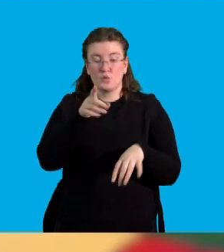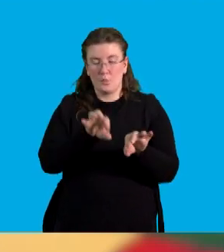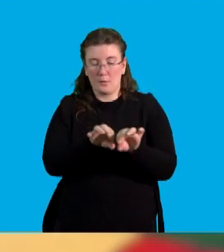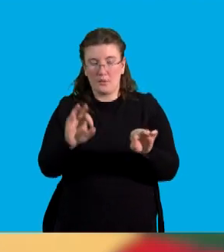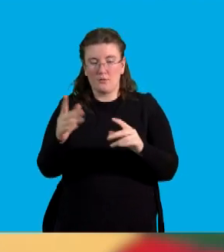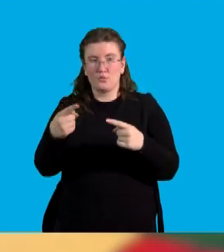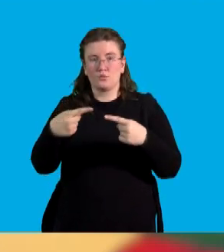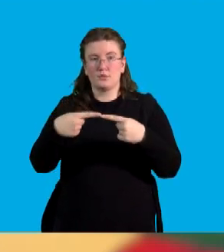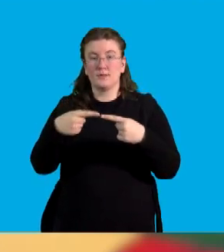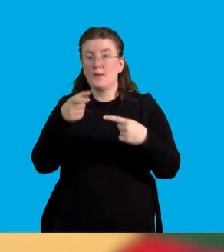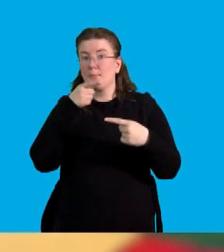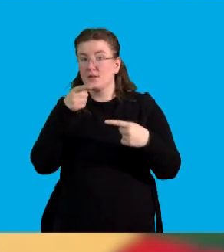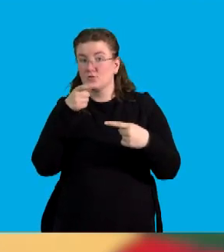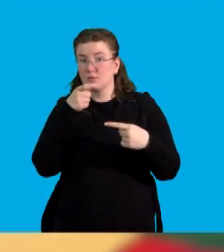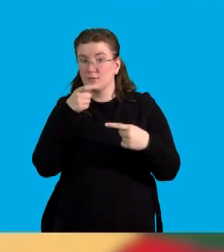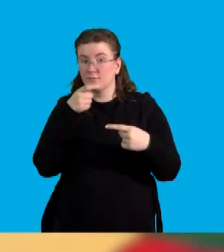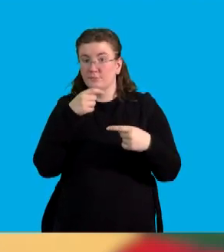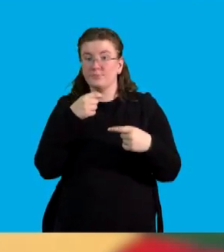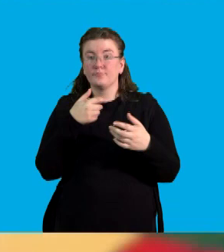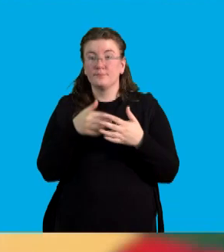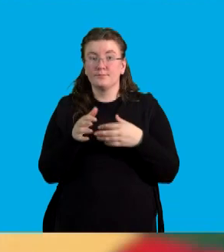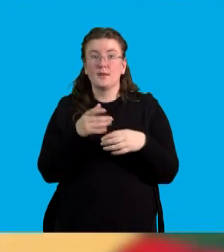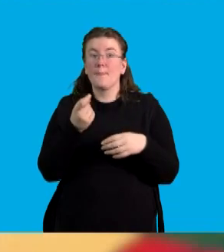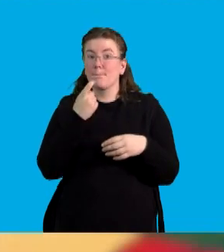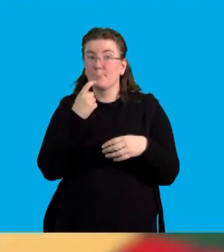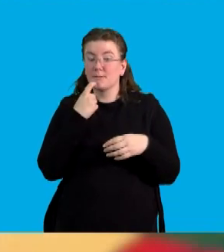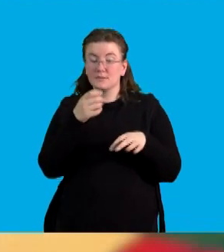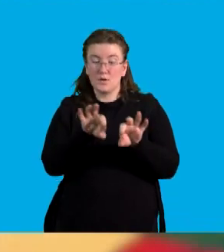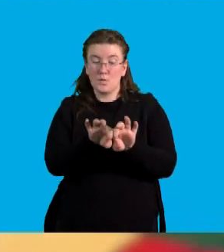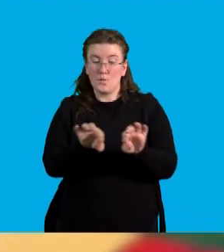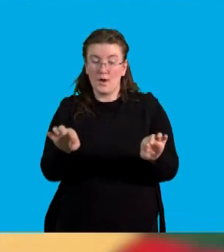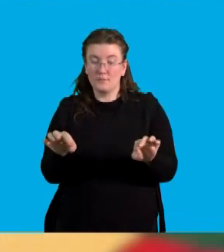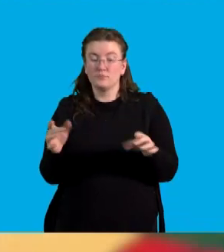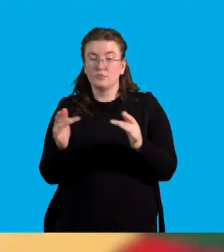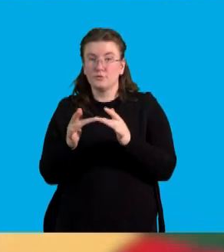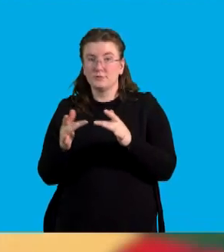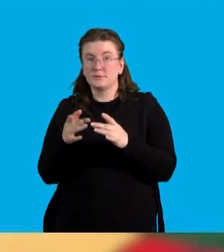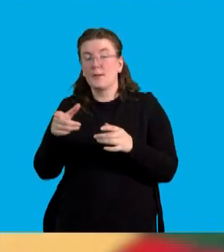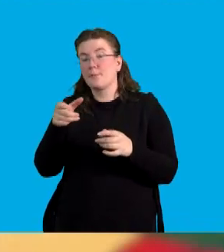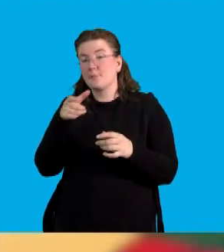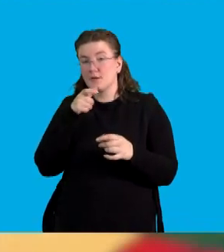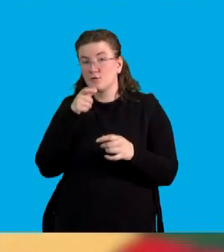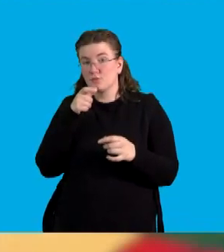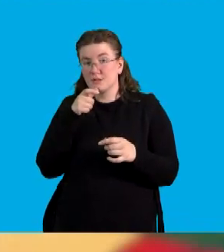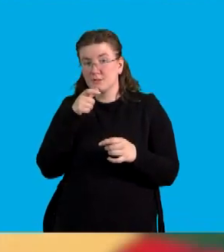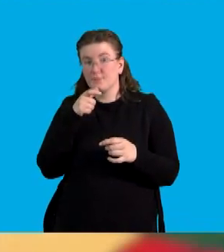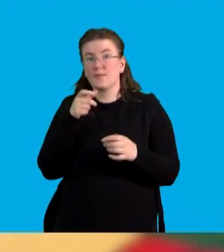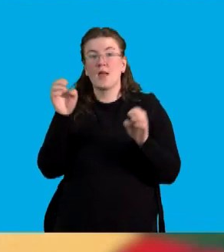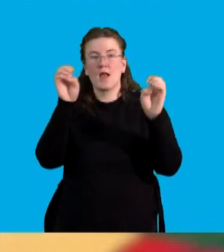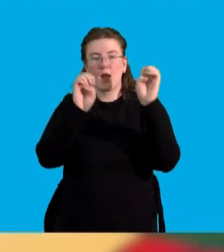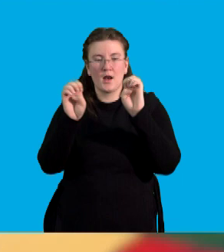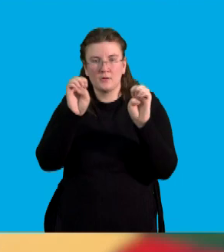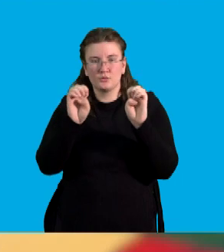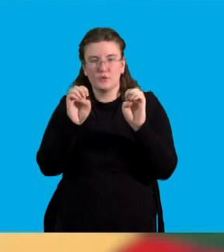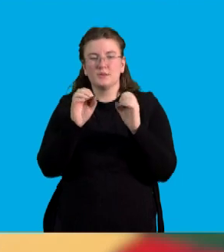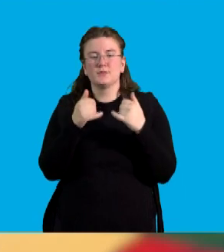you are connecting a wire to a battery, whenever you're connecting a metal wire to a battery, the electrons on the outer layer of